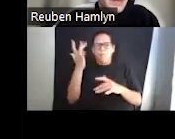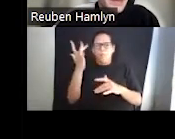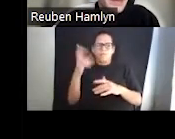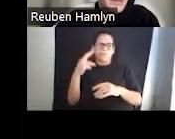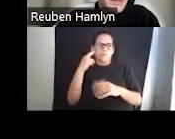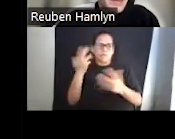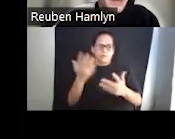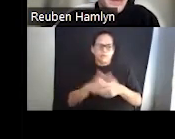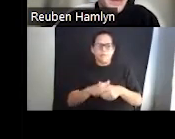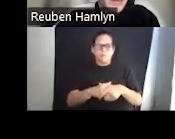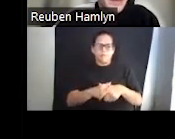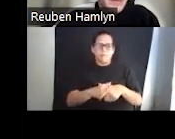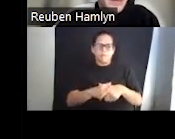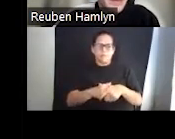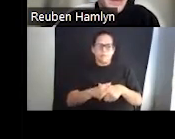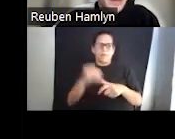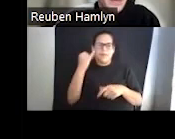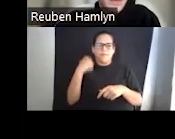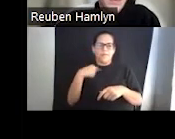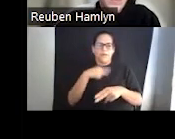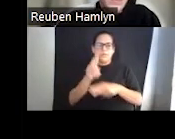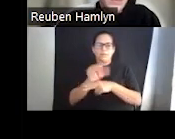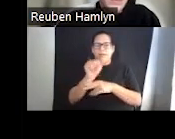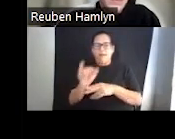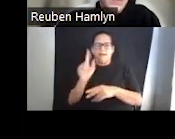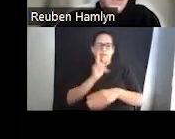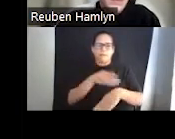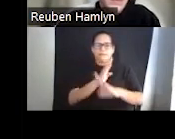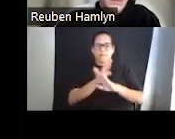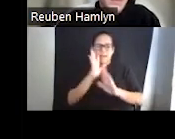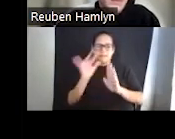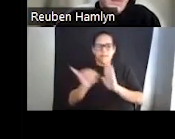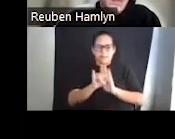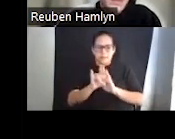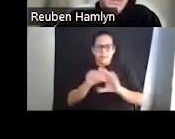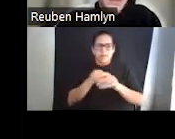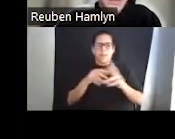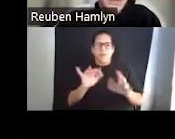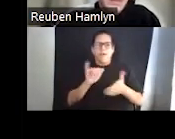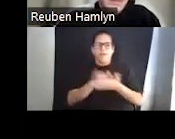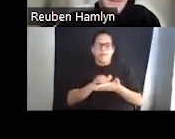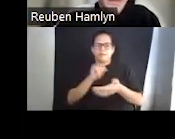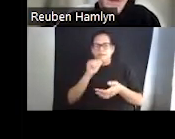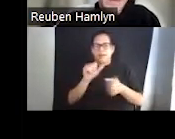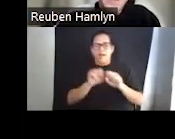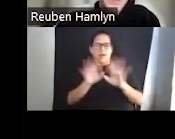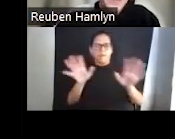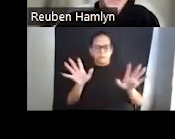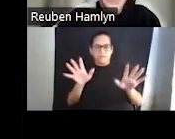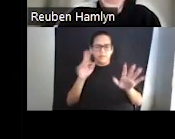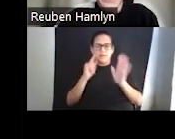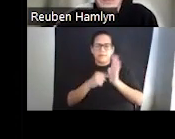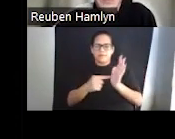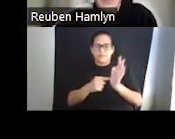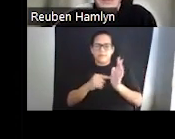isn't? And if we're using AI for protecting identity in a way that is not obvious, for instance,